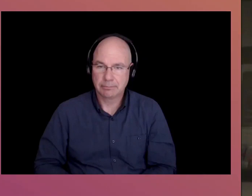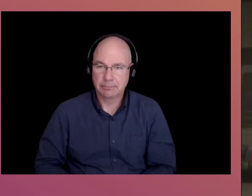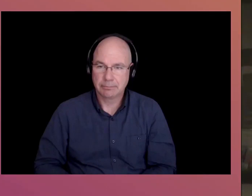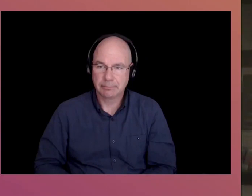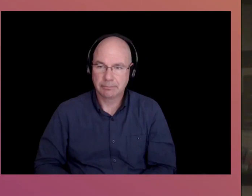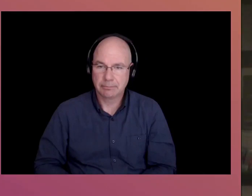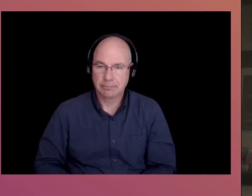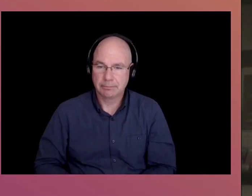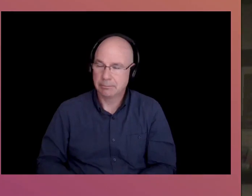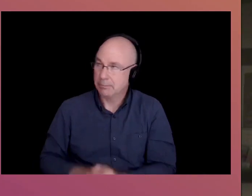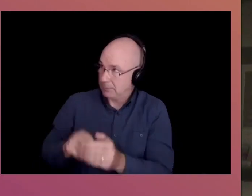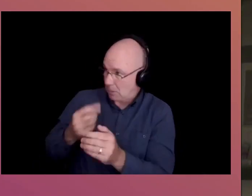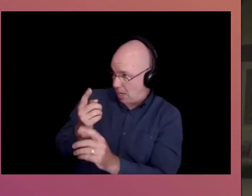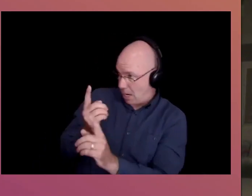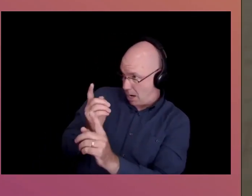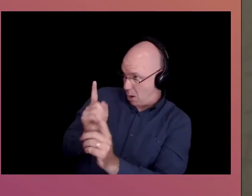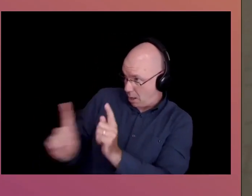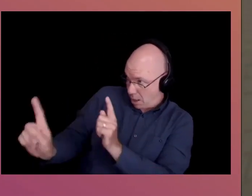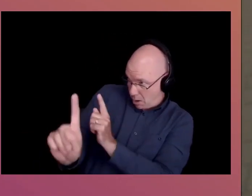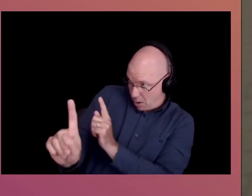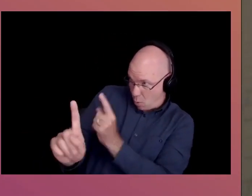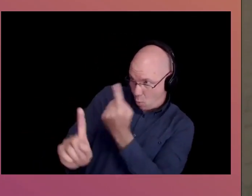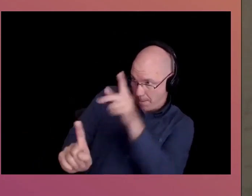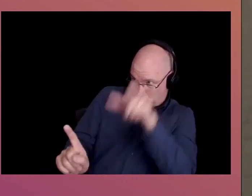There is one person in line in front of you.